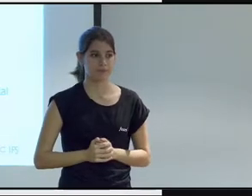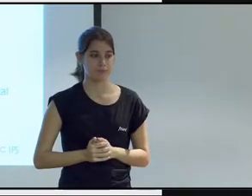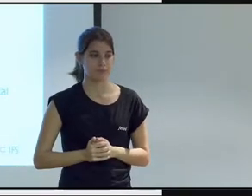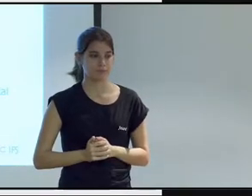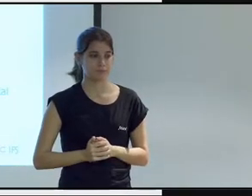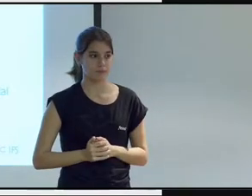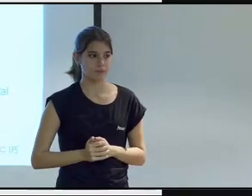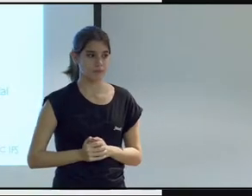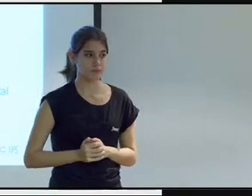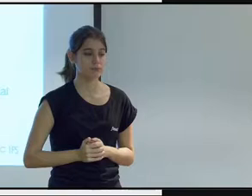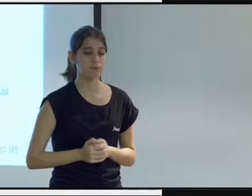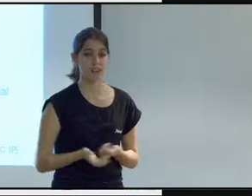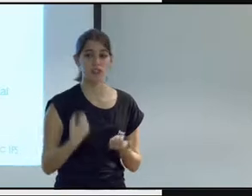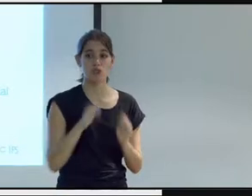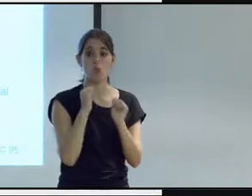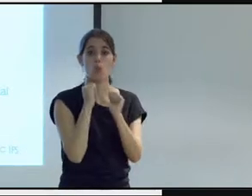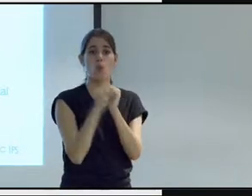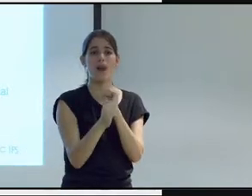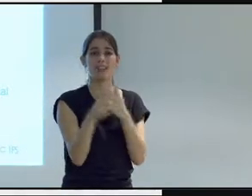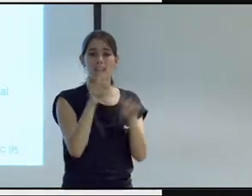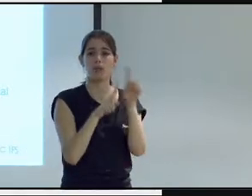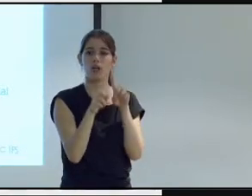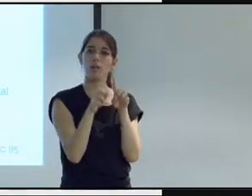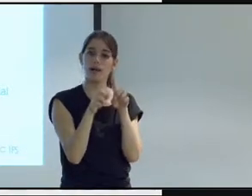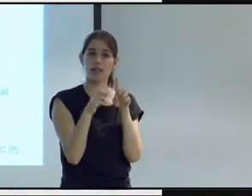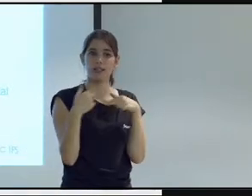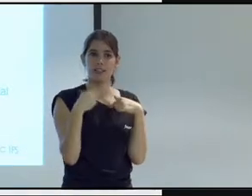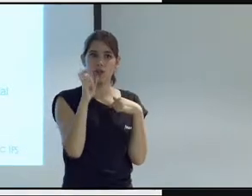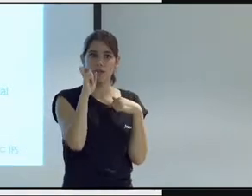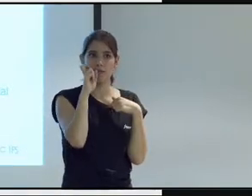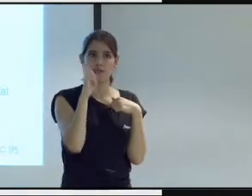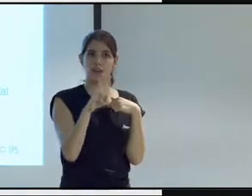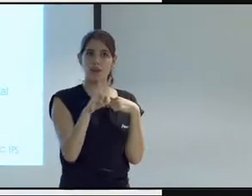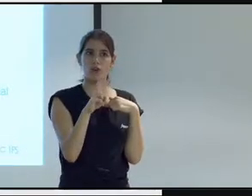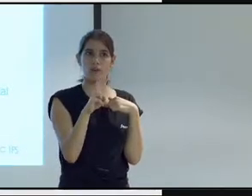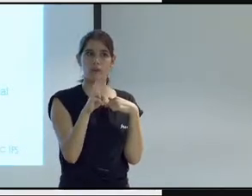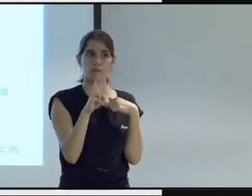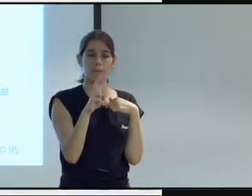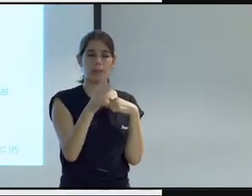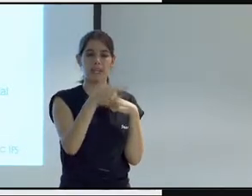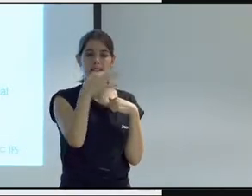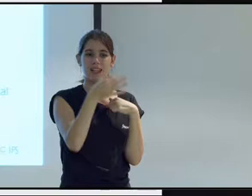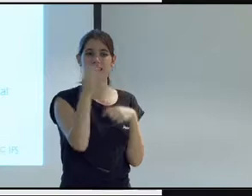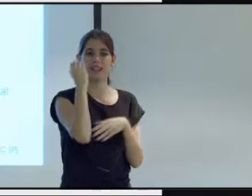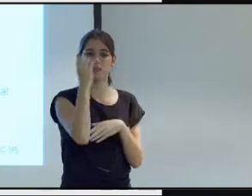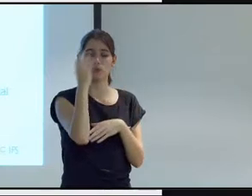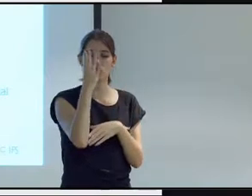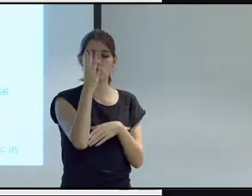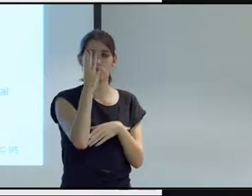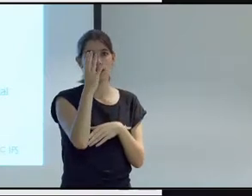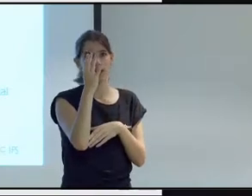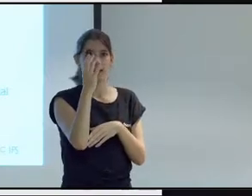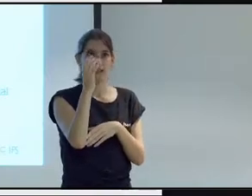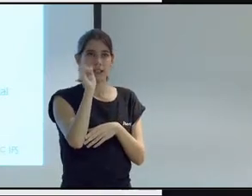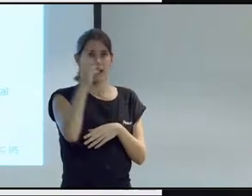that is an open one. What is the problem? What is one of the problems that I find in the discourse and